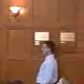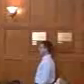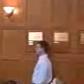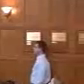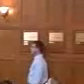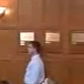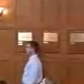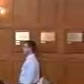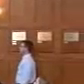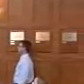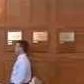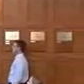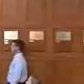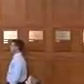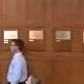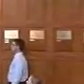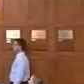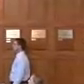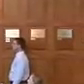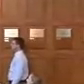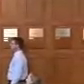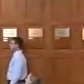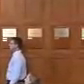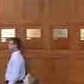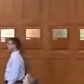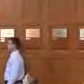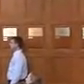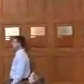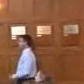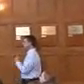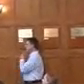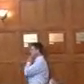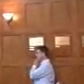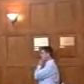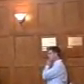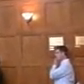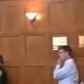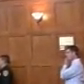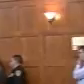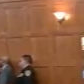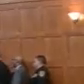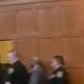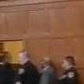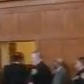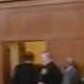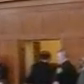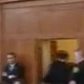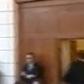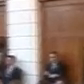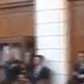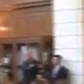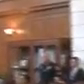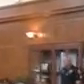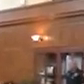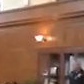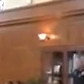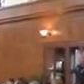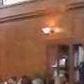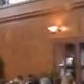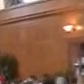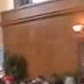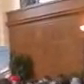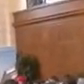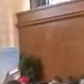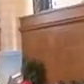hey! Ho, ho! White supremacy got to go! Hey, hey! Ho, ho! White supremacy got to go!